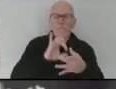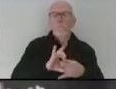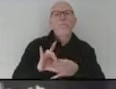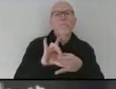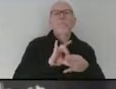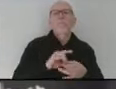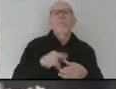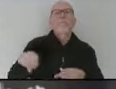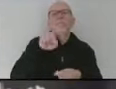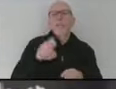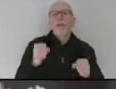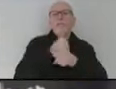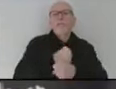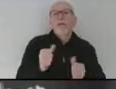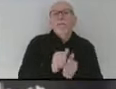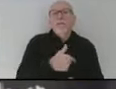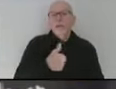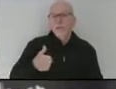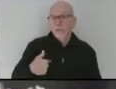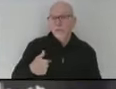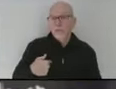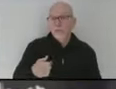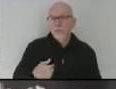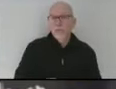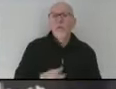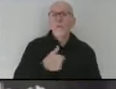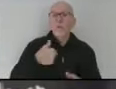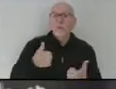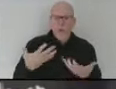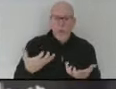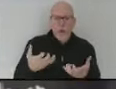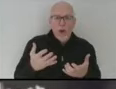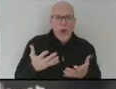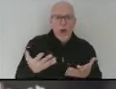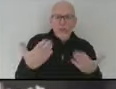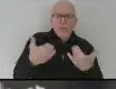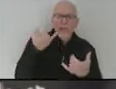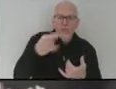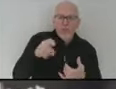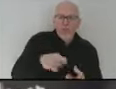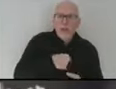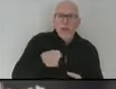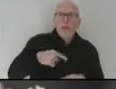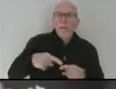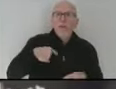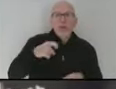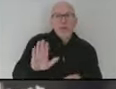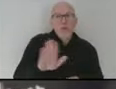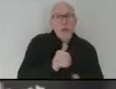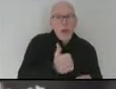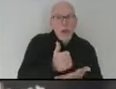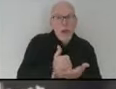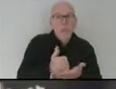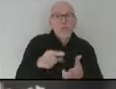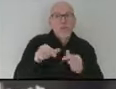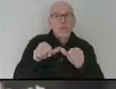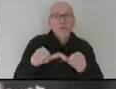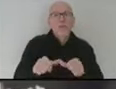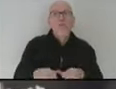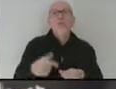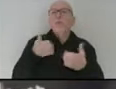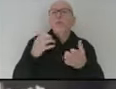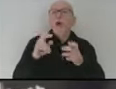this fight with us. We want to be here when you need us, but we need help in order to continue to do that. We want people